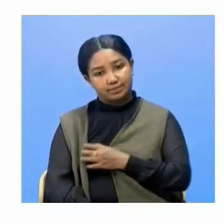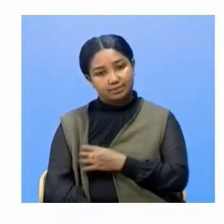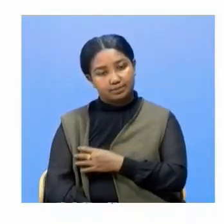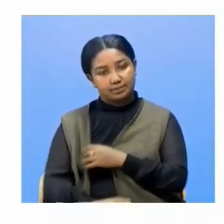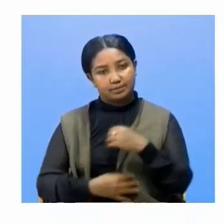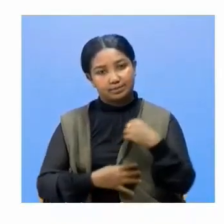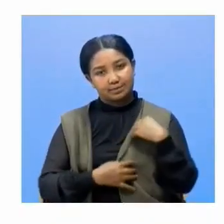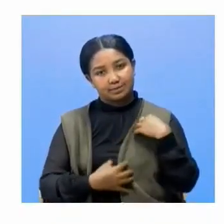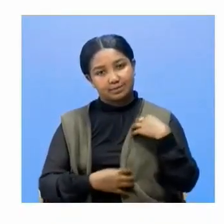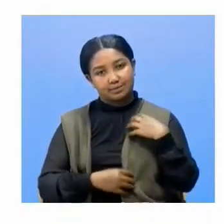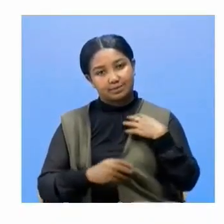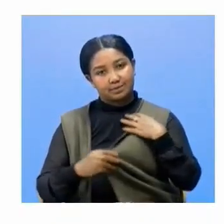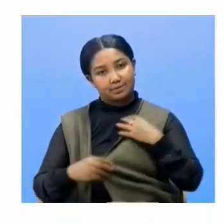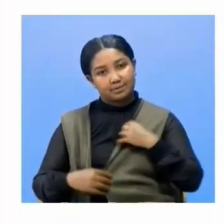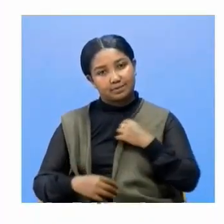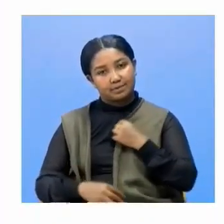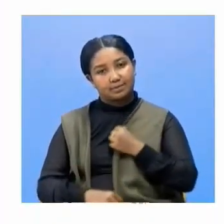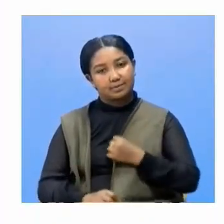hard,